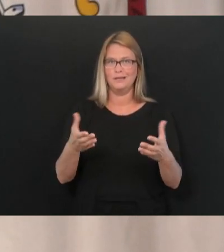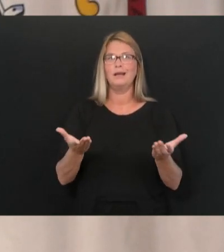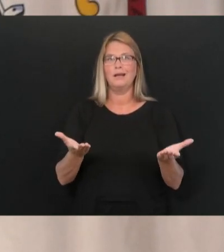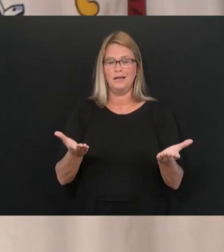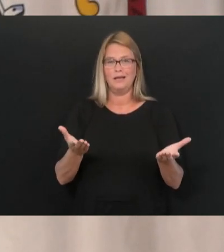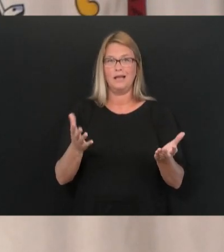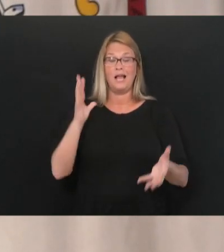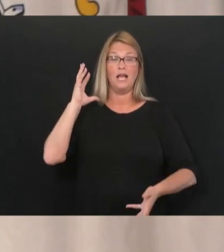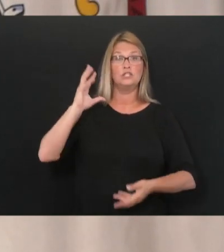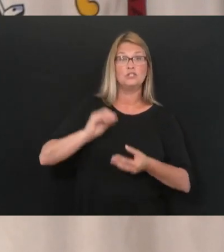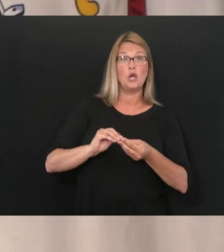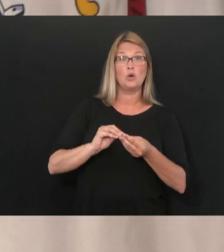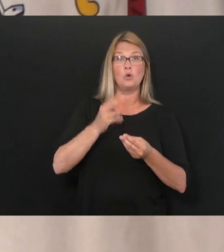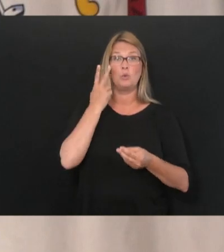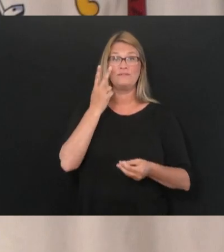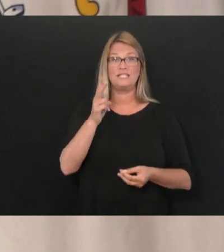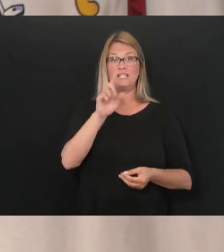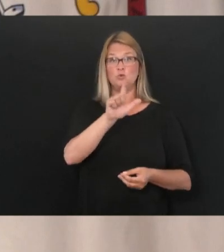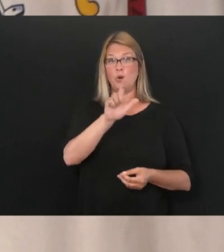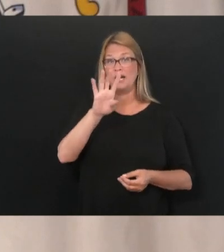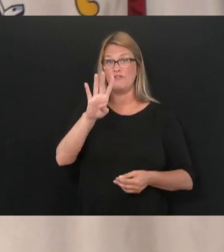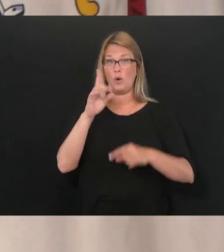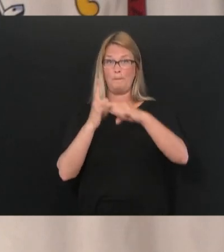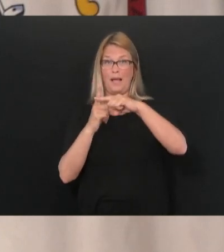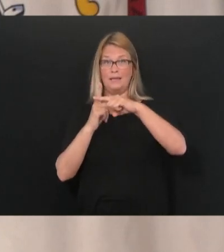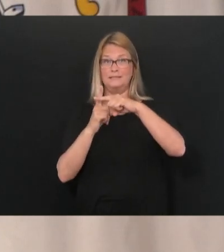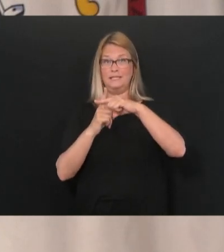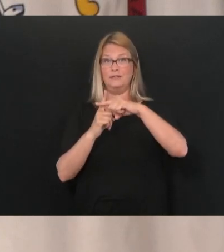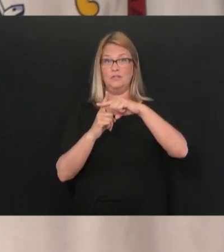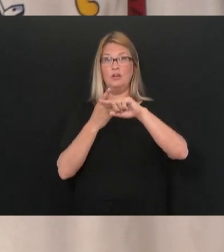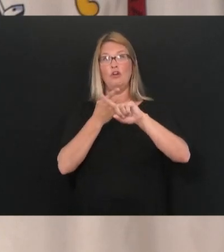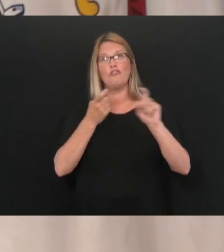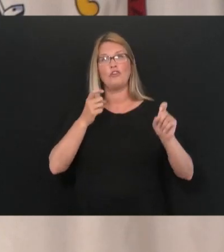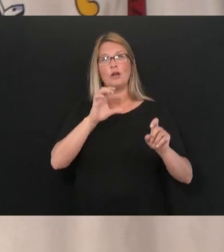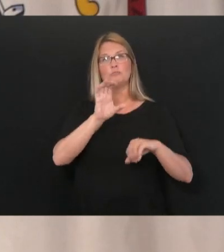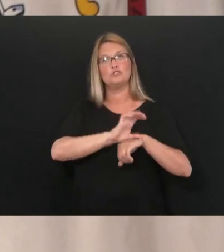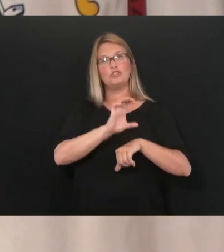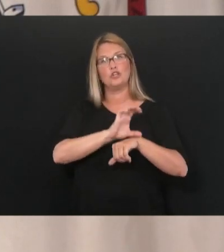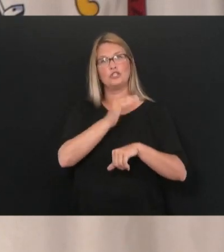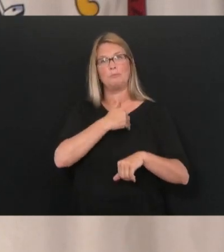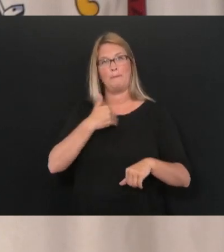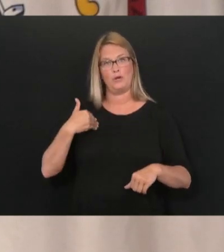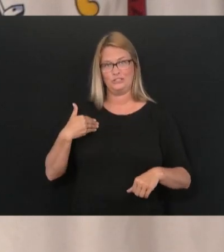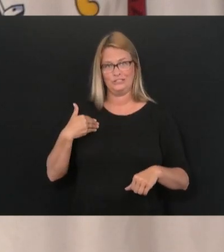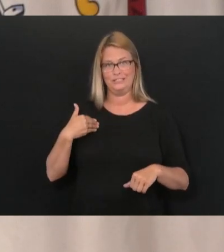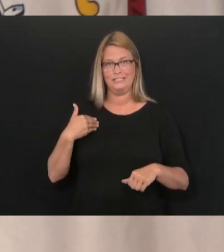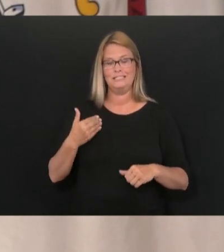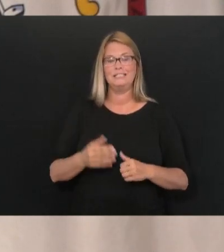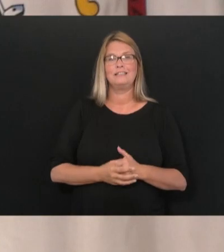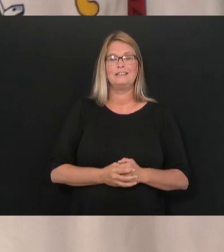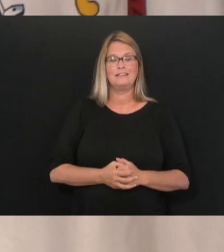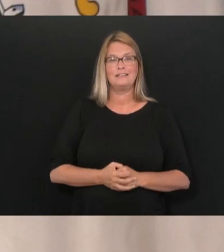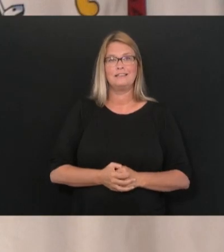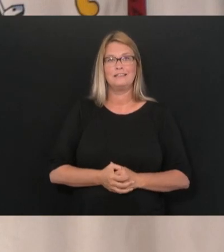In total, we have seen 24 positive cases from among church members.